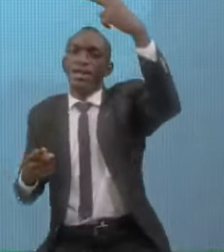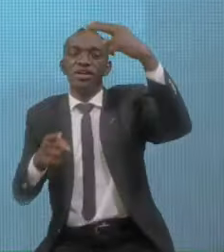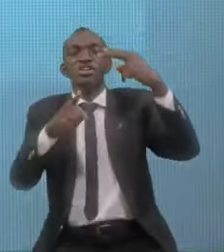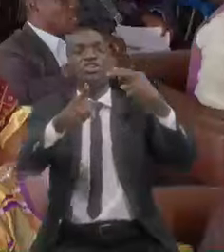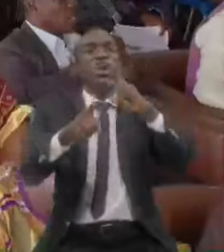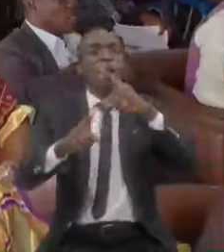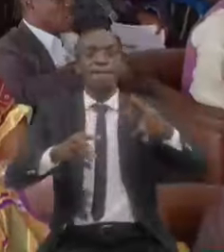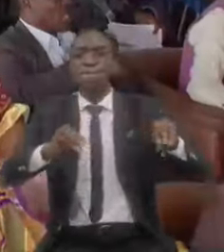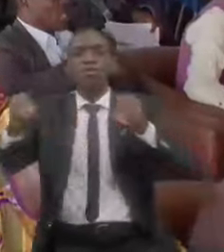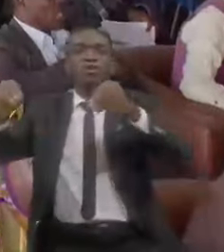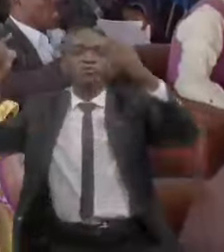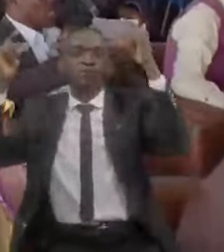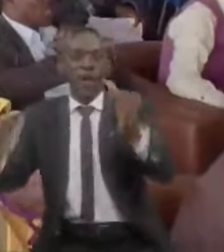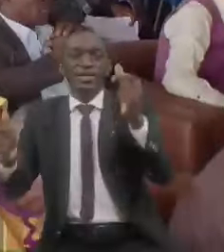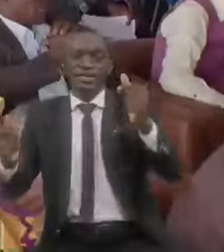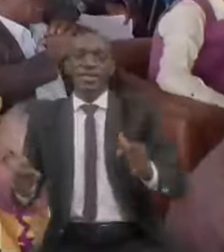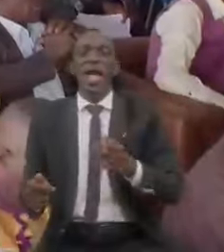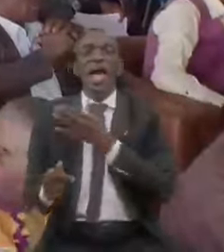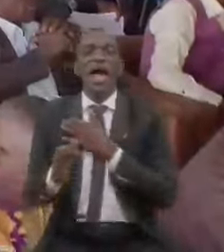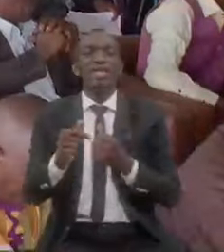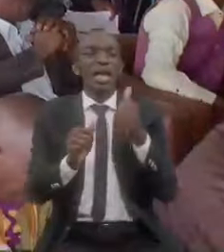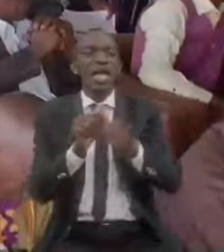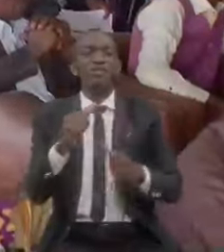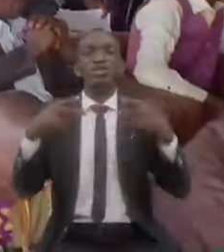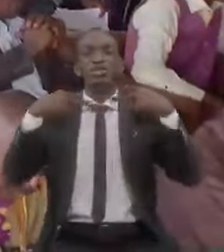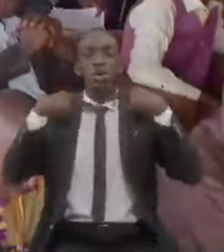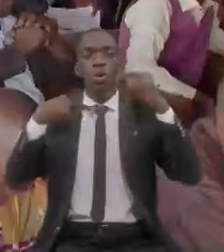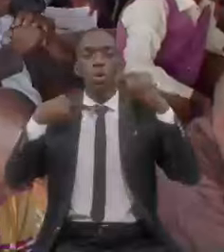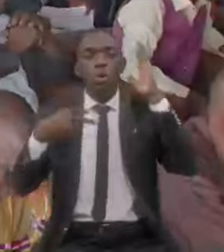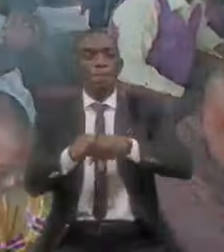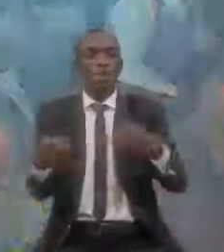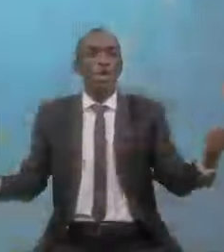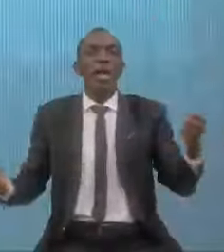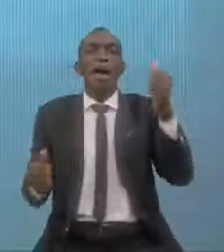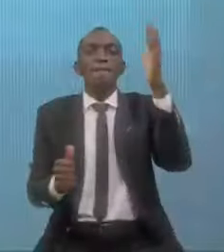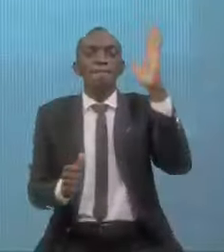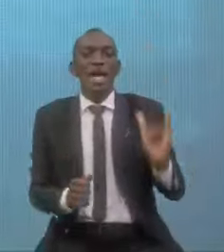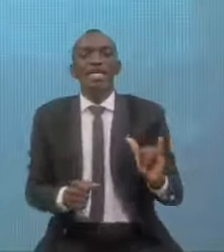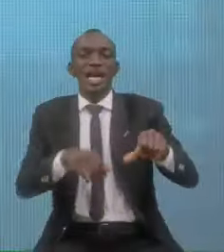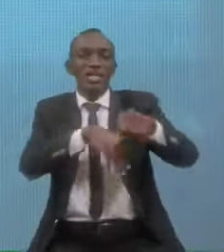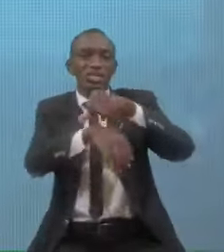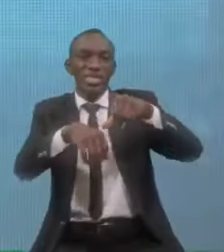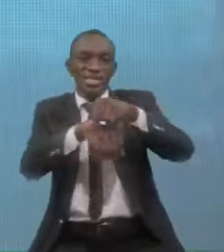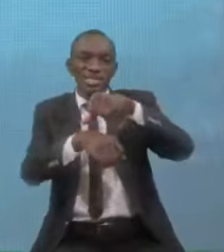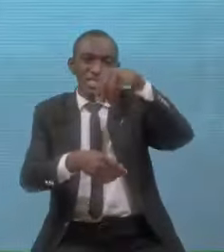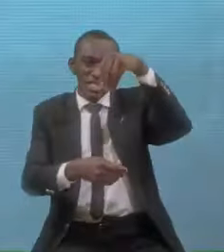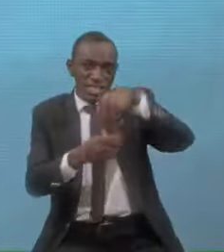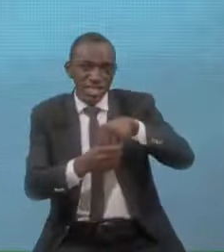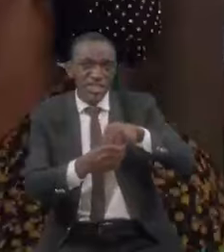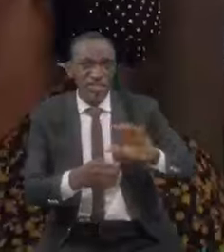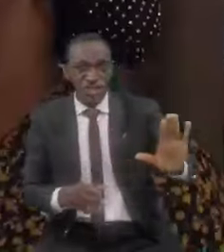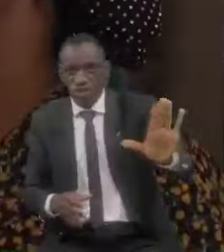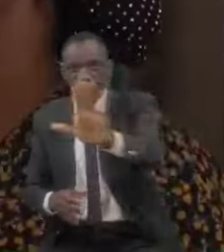faster. And every yoke will be broken by the anointing in your